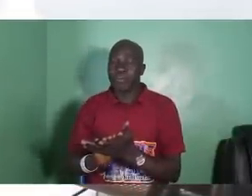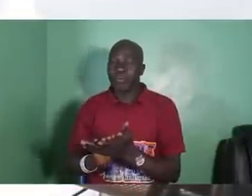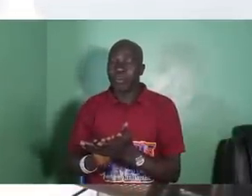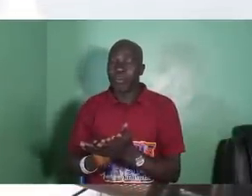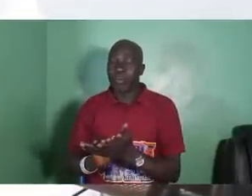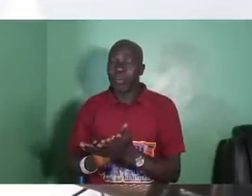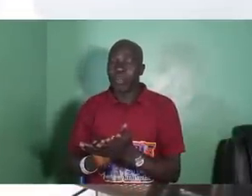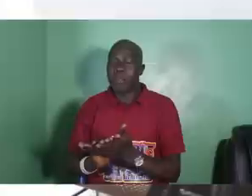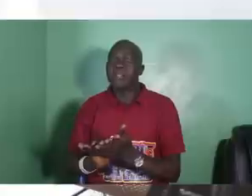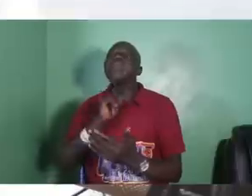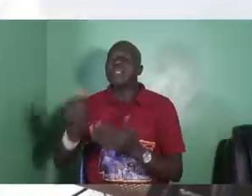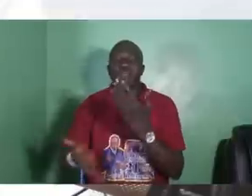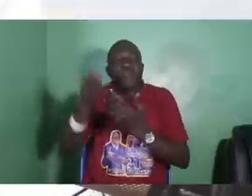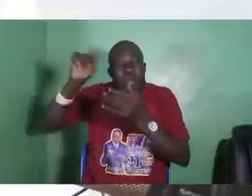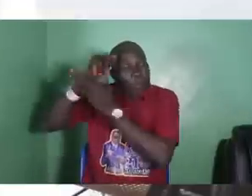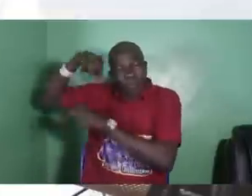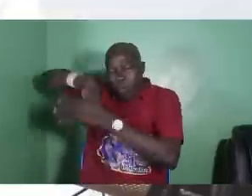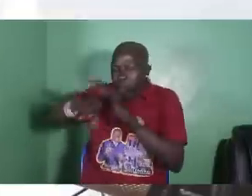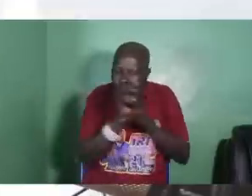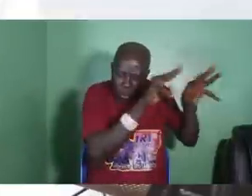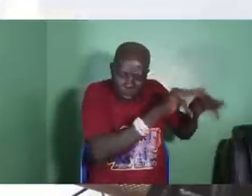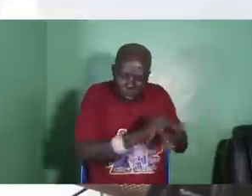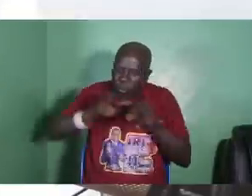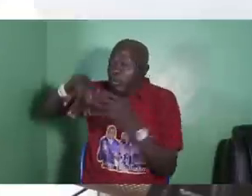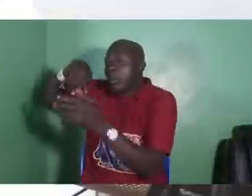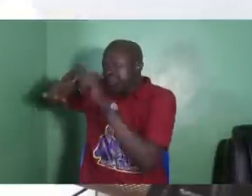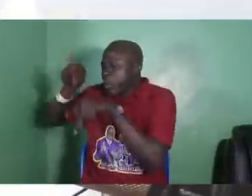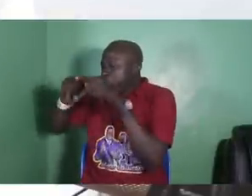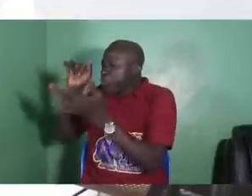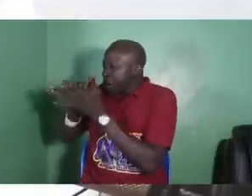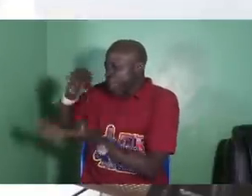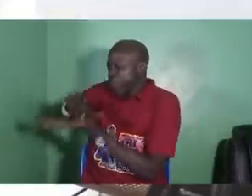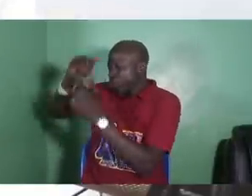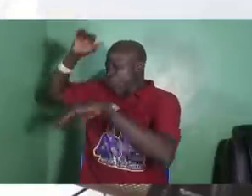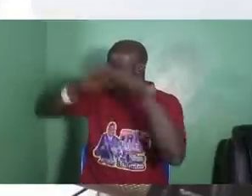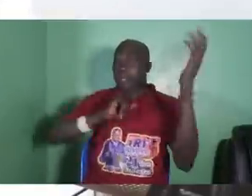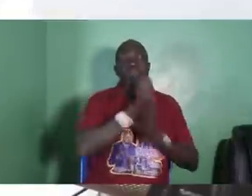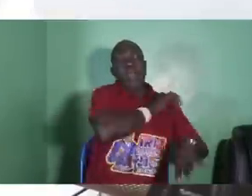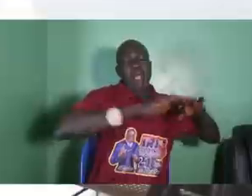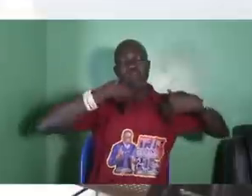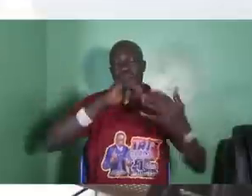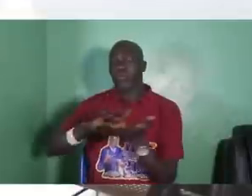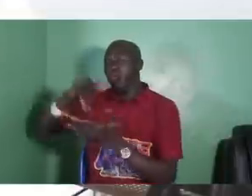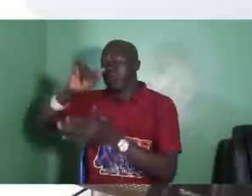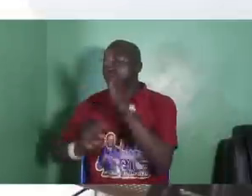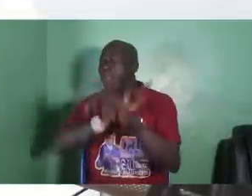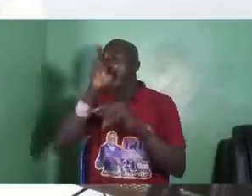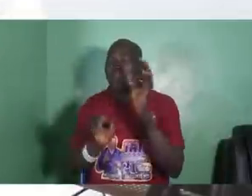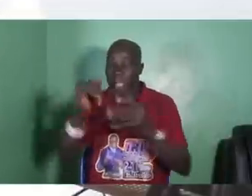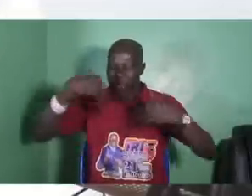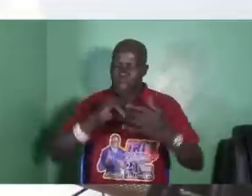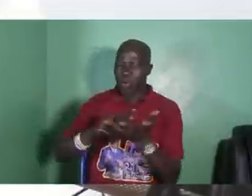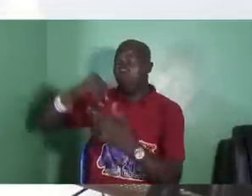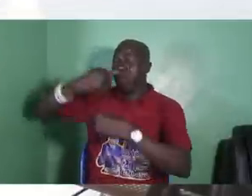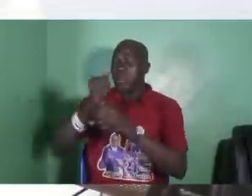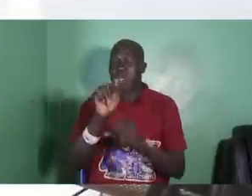ko gologo re ko to logo is not even for one to move with glorious people and have glory bene yes to ba ni ogo to rogolo if you are glorious